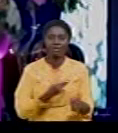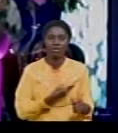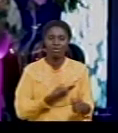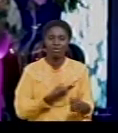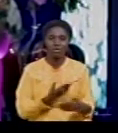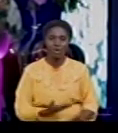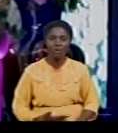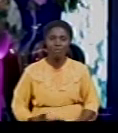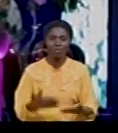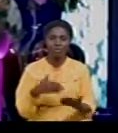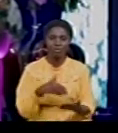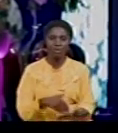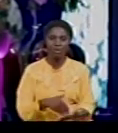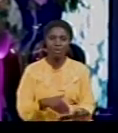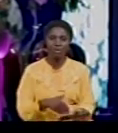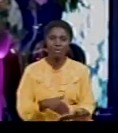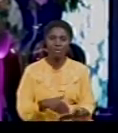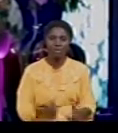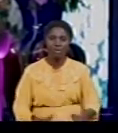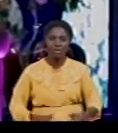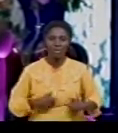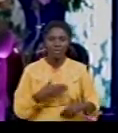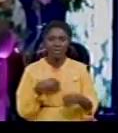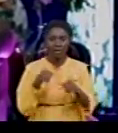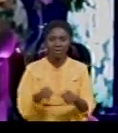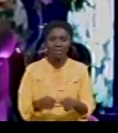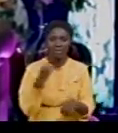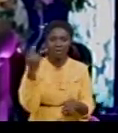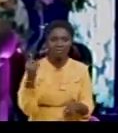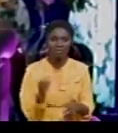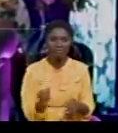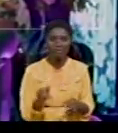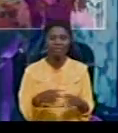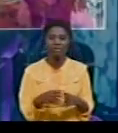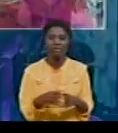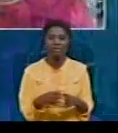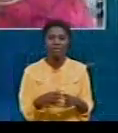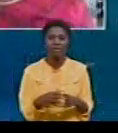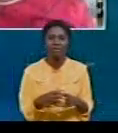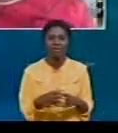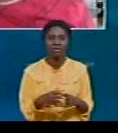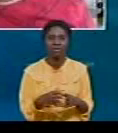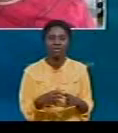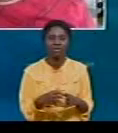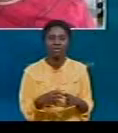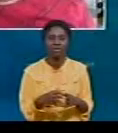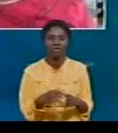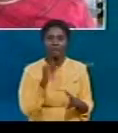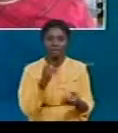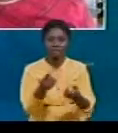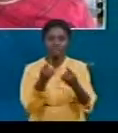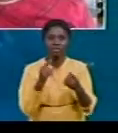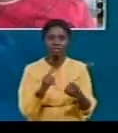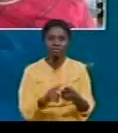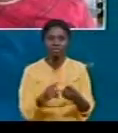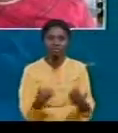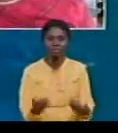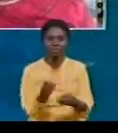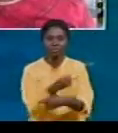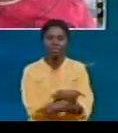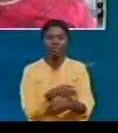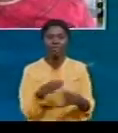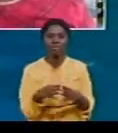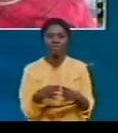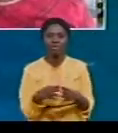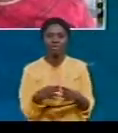liveth and abideth forever. Available today. It's coming today.